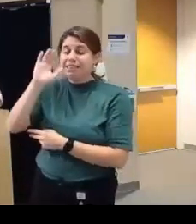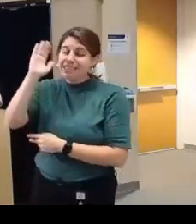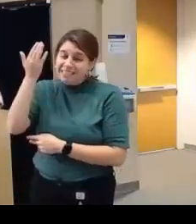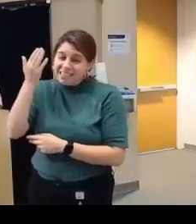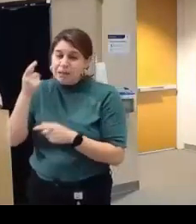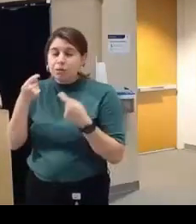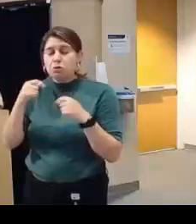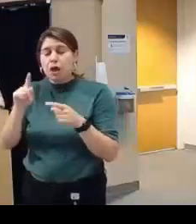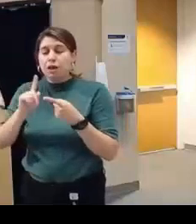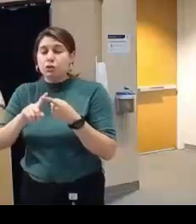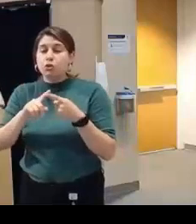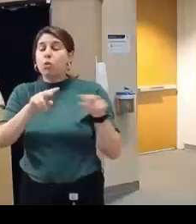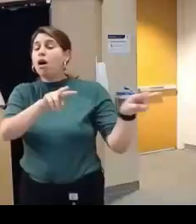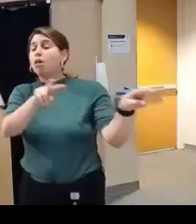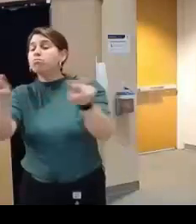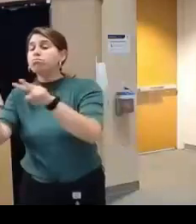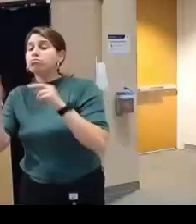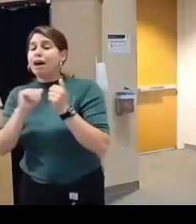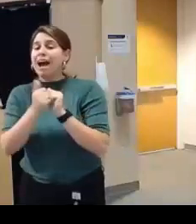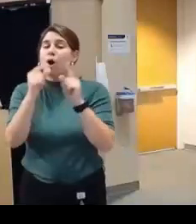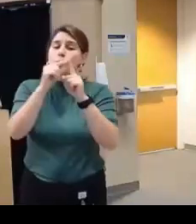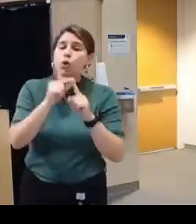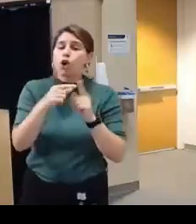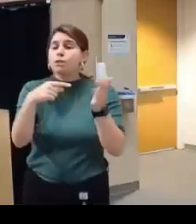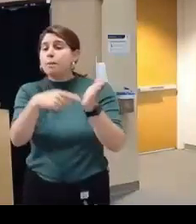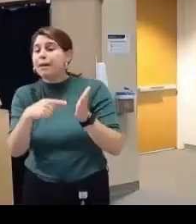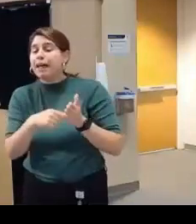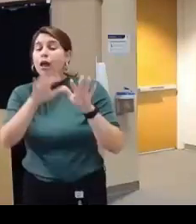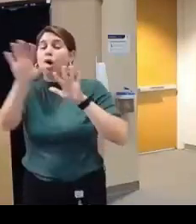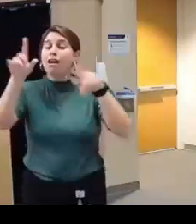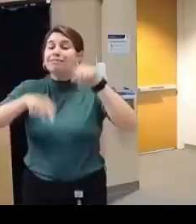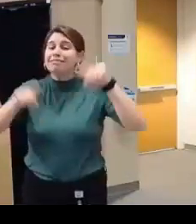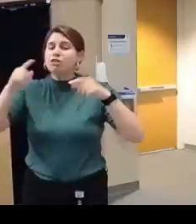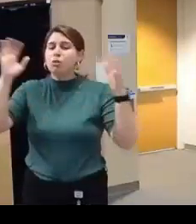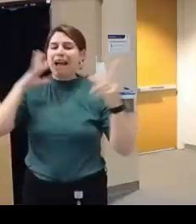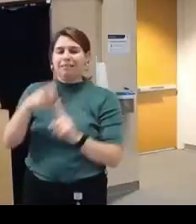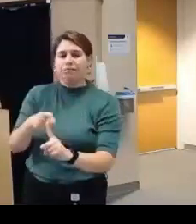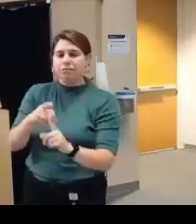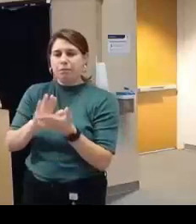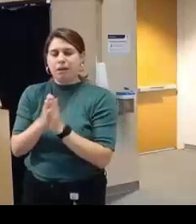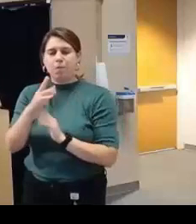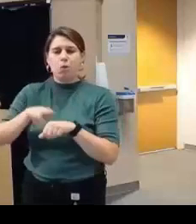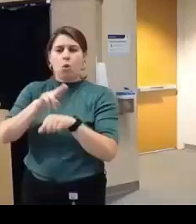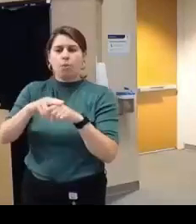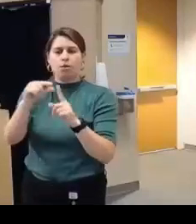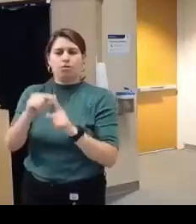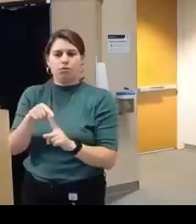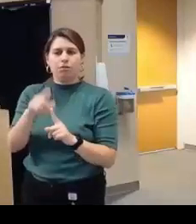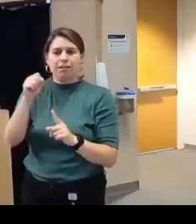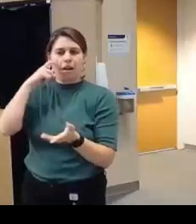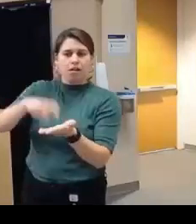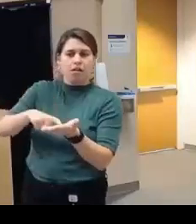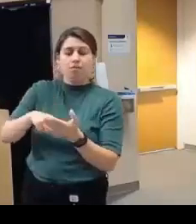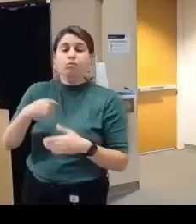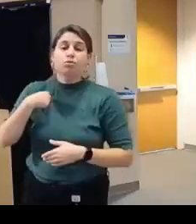normalize what we call things and how we bill for things. And so after a lot of work working with this database, a database that our hospital